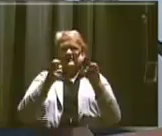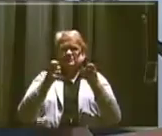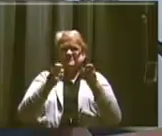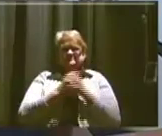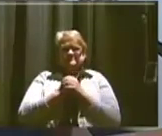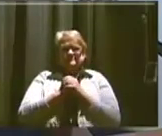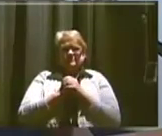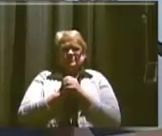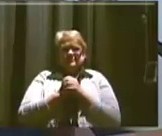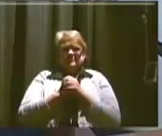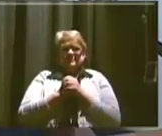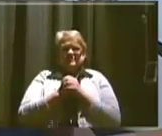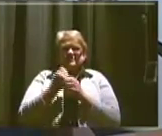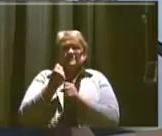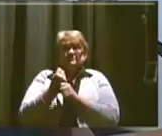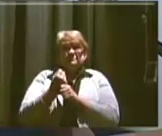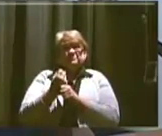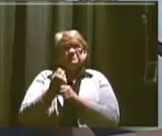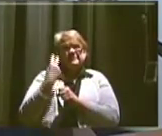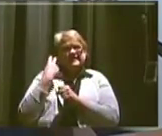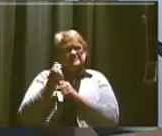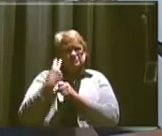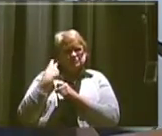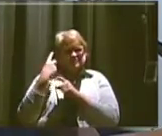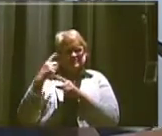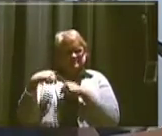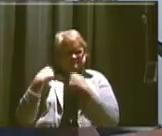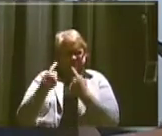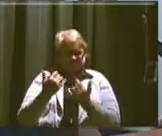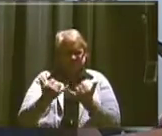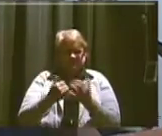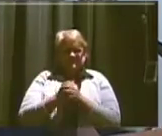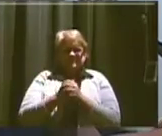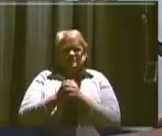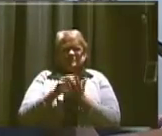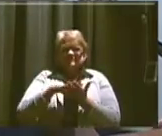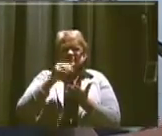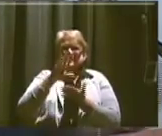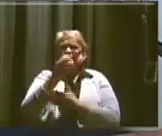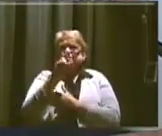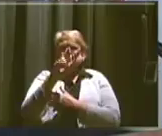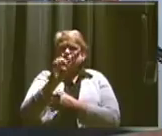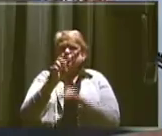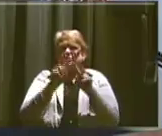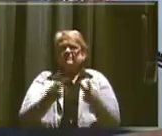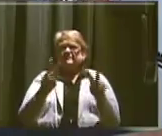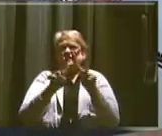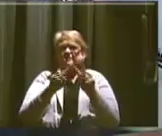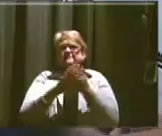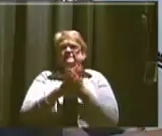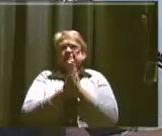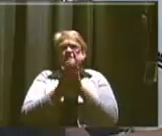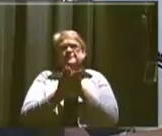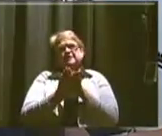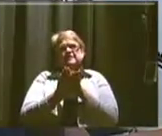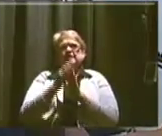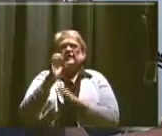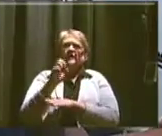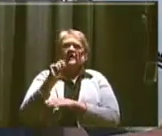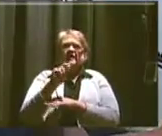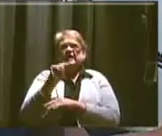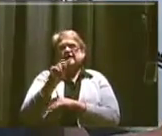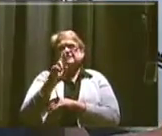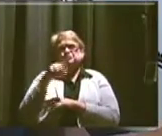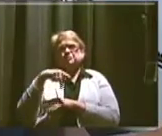past 2 years, we have basically learned the core values of becoming an entrepreneur, which